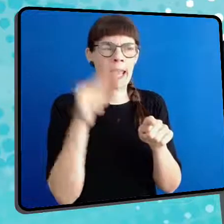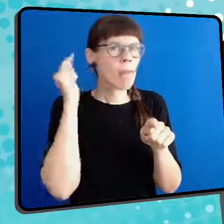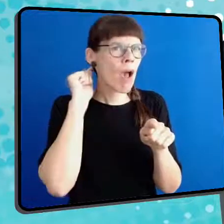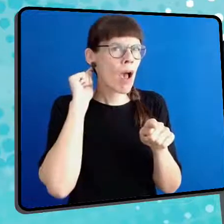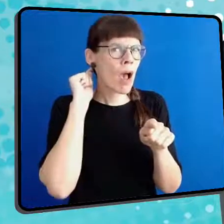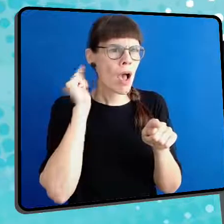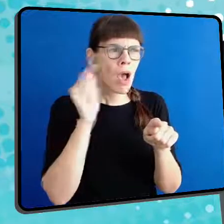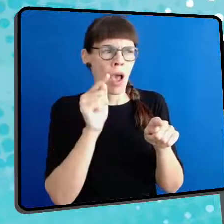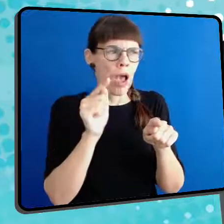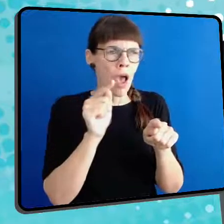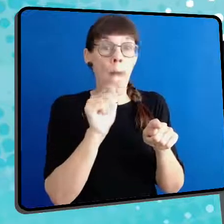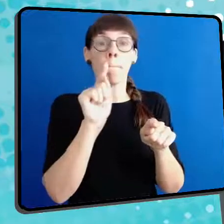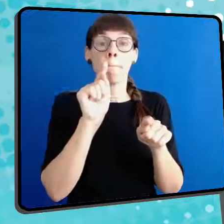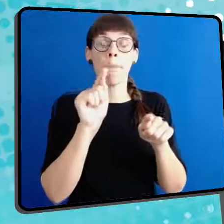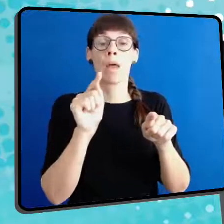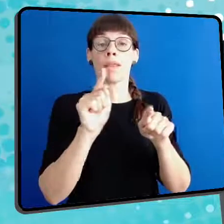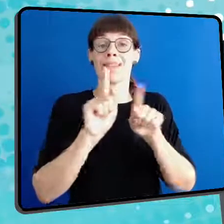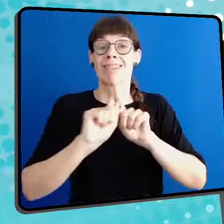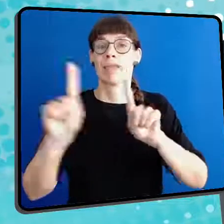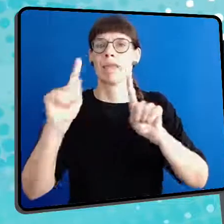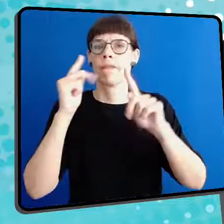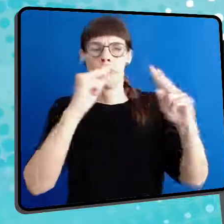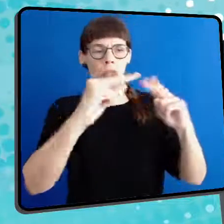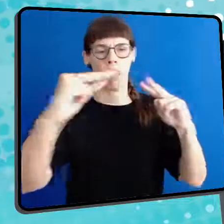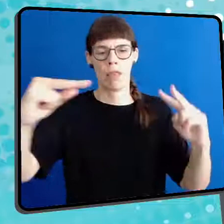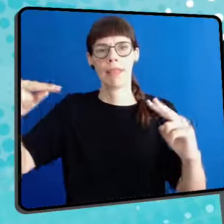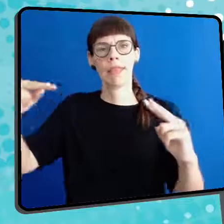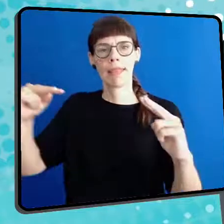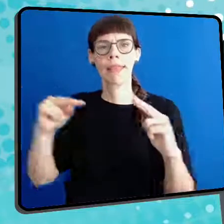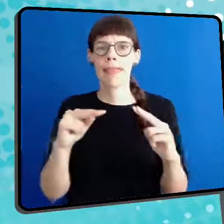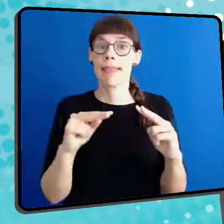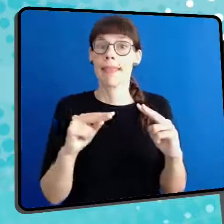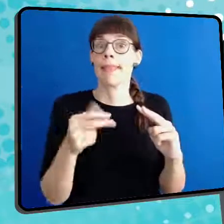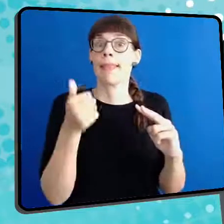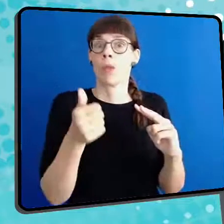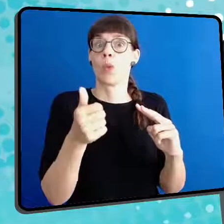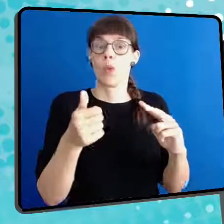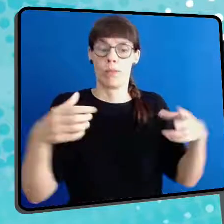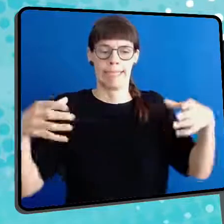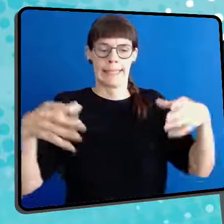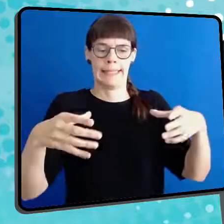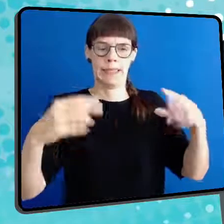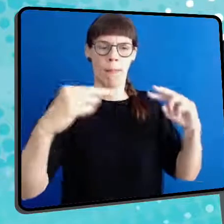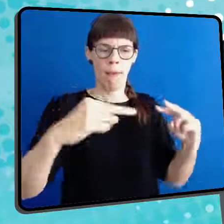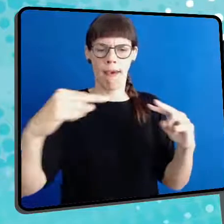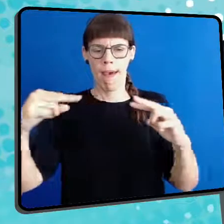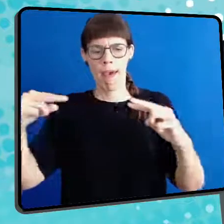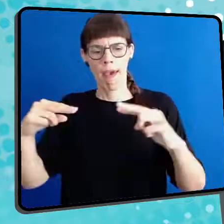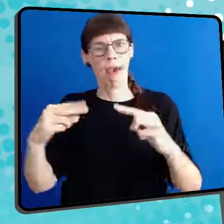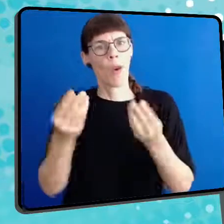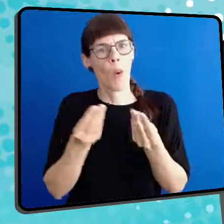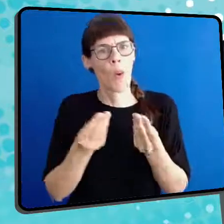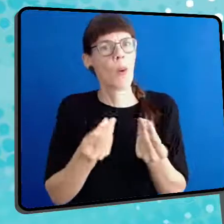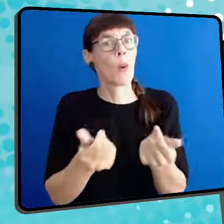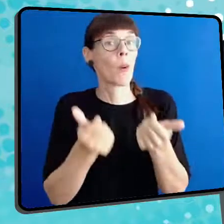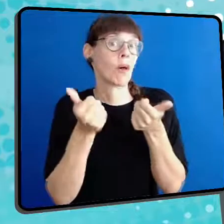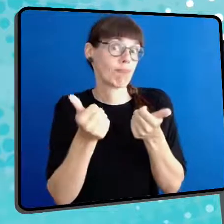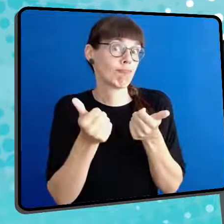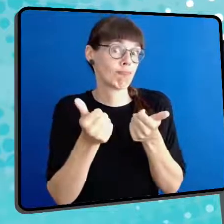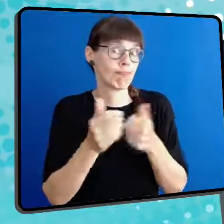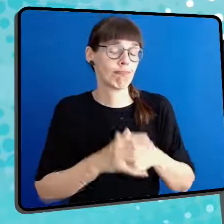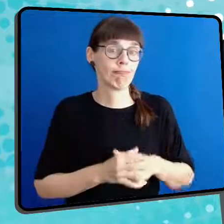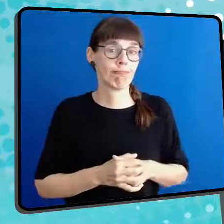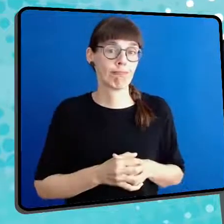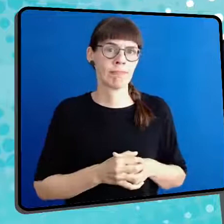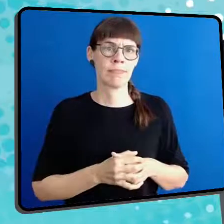the context differently. So it's just very valuable to have those perspectives in. That makes it